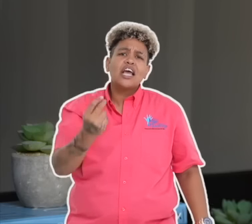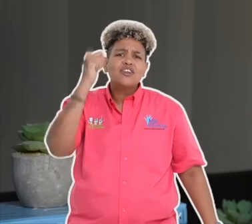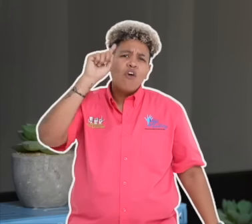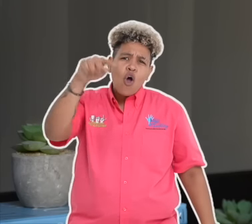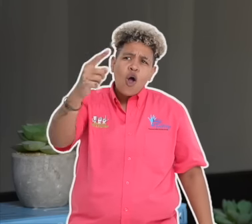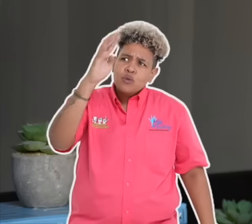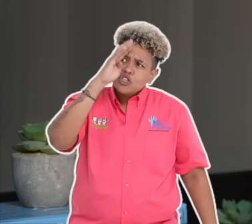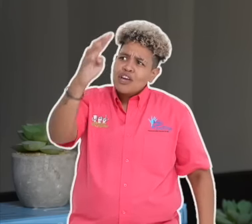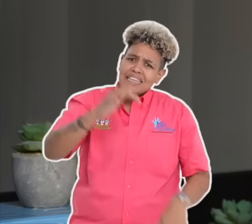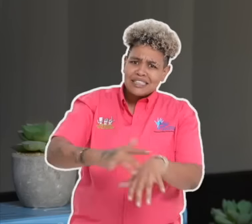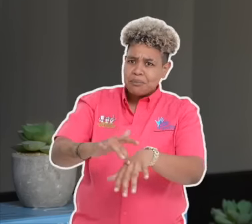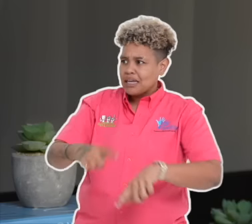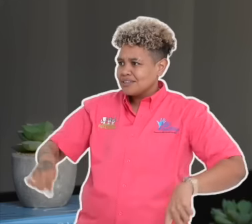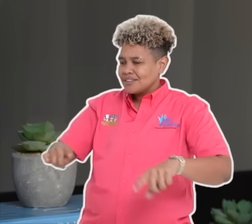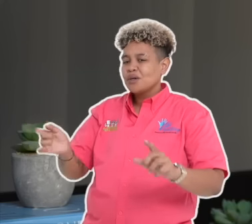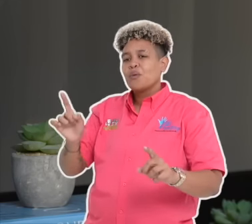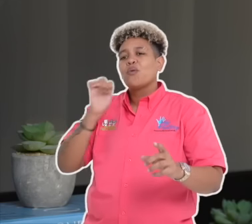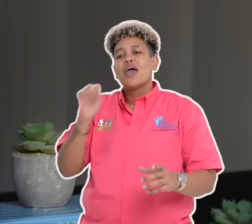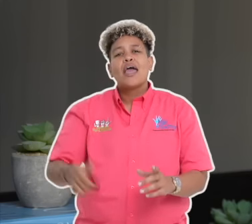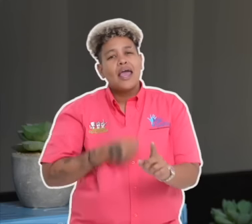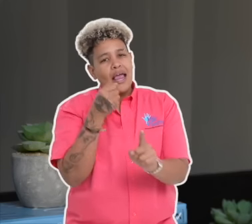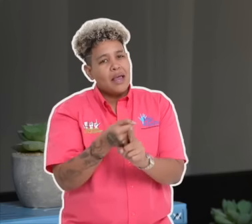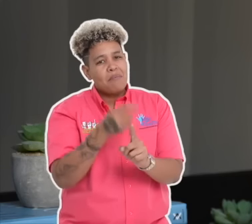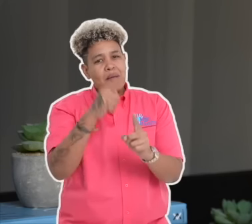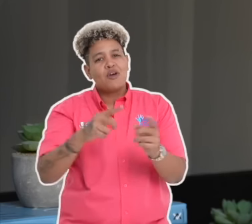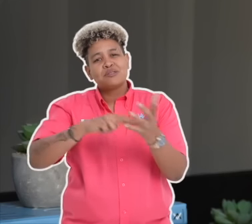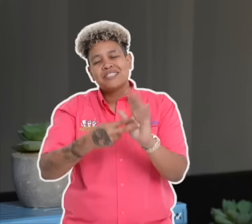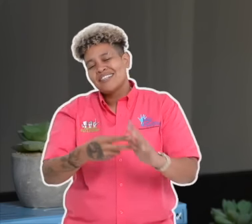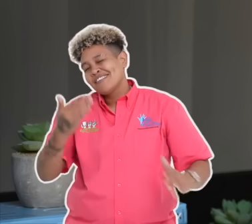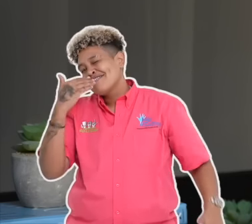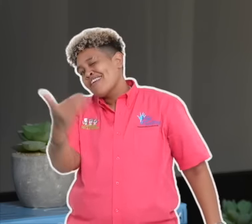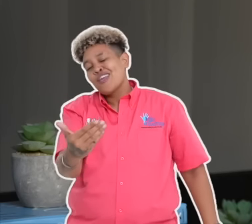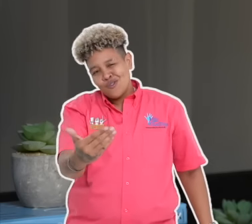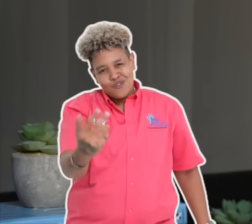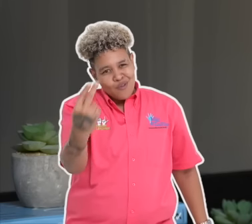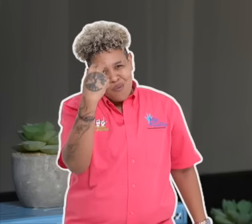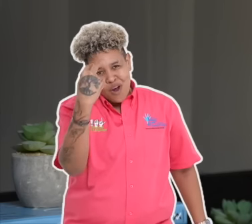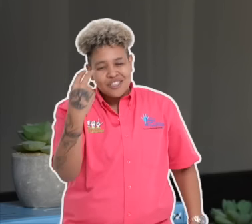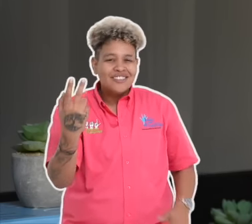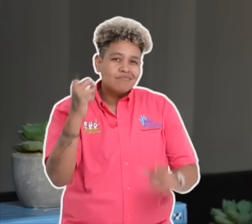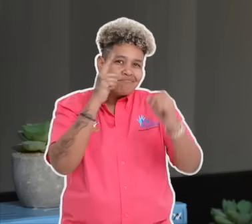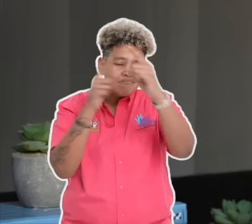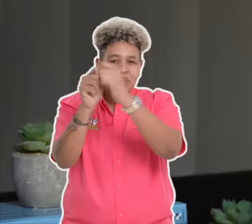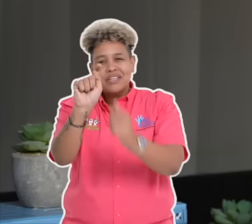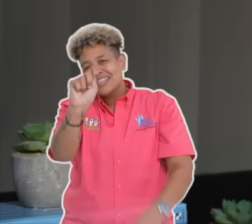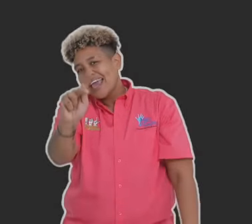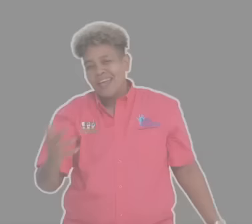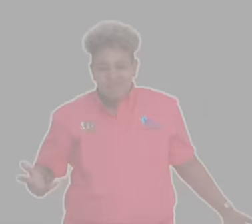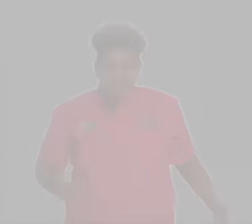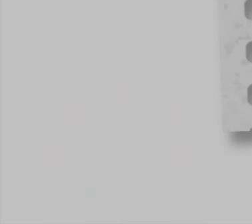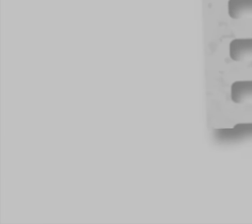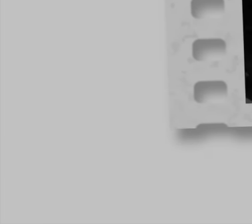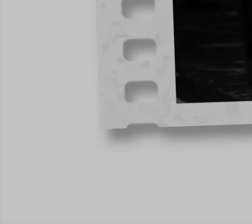for always creating space like this where there is impact and there is meaning. So thank you again for watching Redirection with Terri-Karelle.